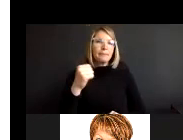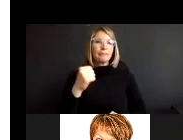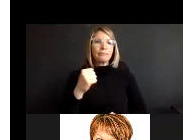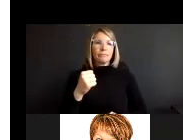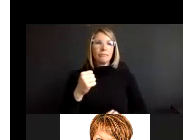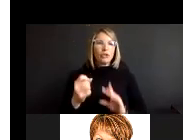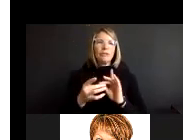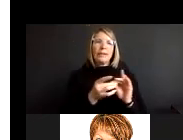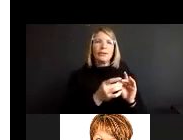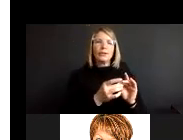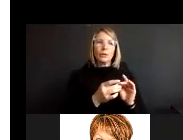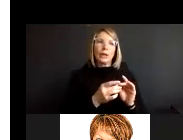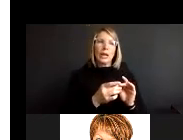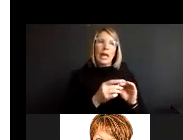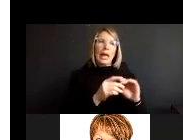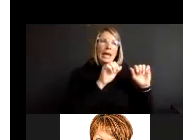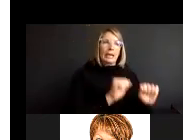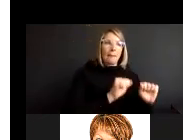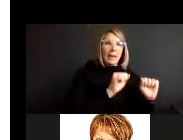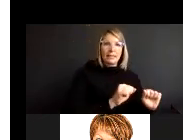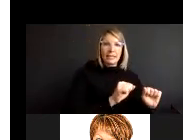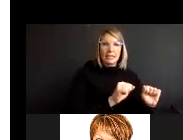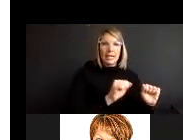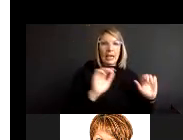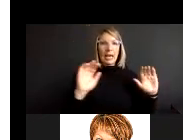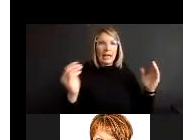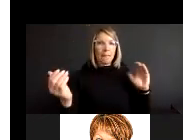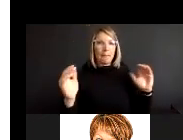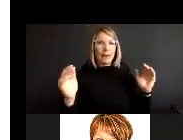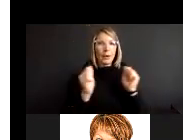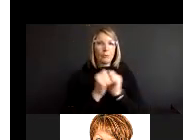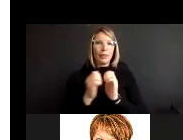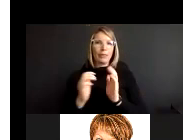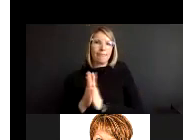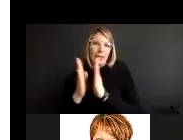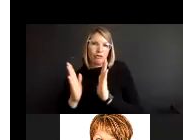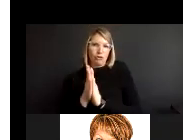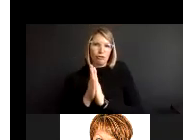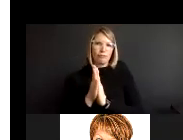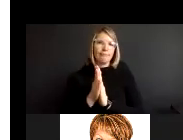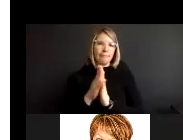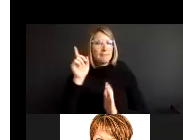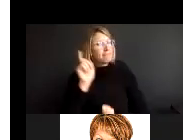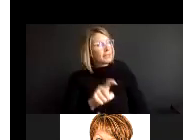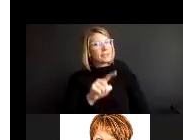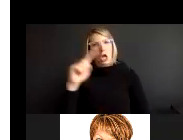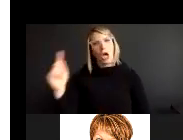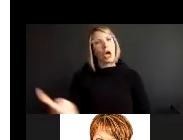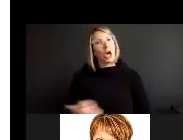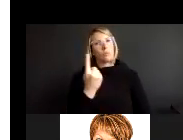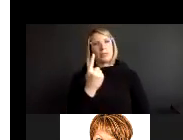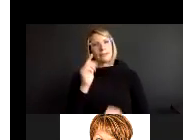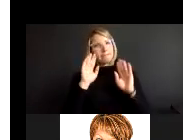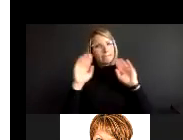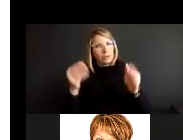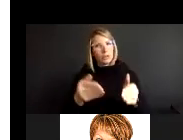I think it really goes back to almost those dilemmas, the whole dilemma that we kind of talked about in the beginning around protection and